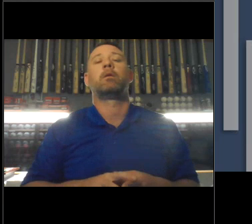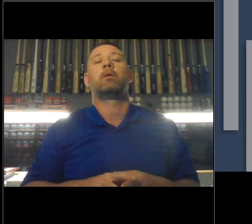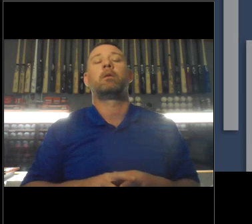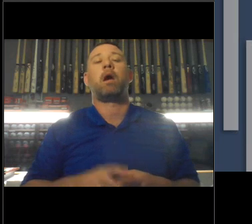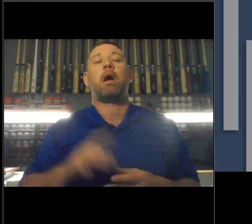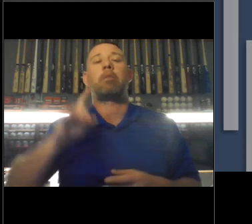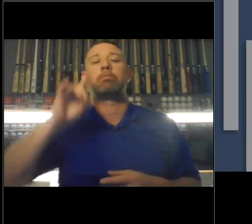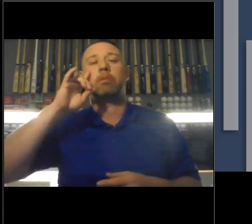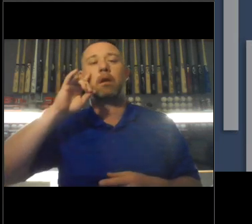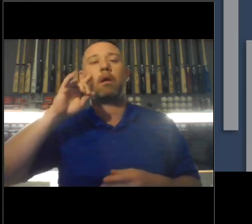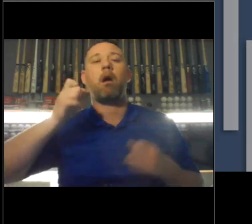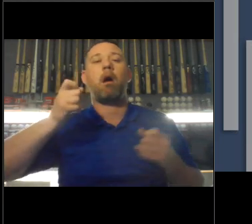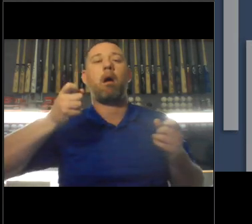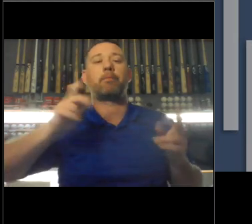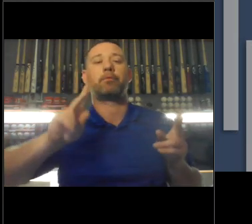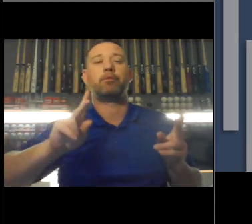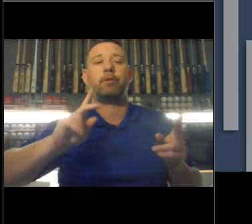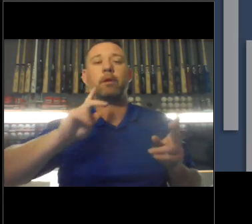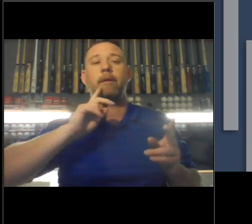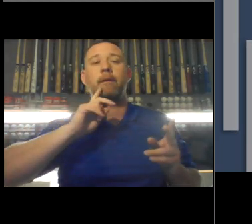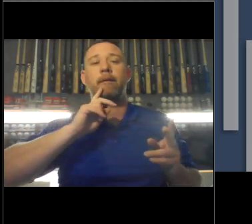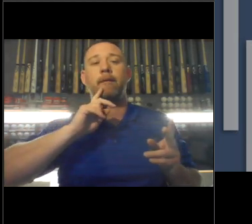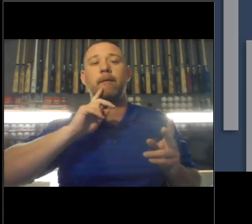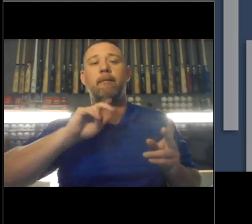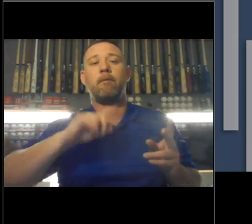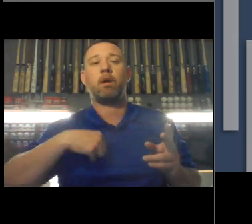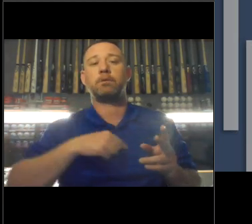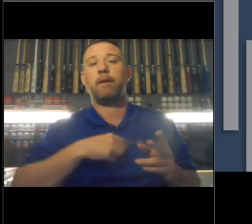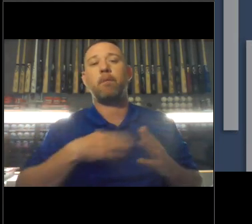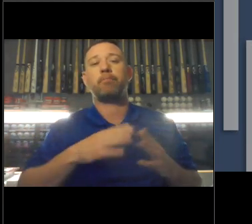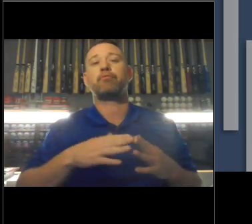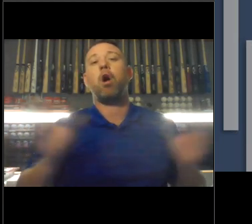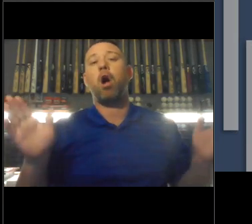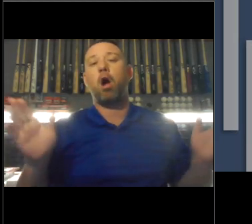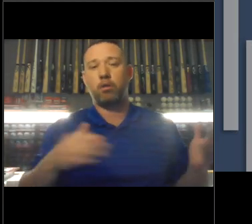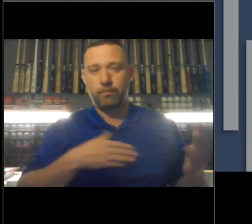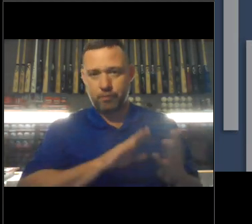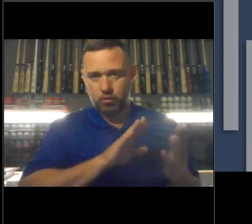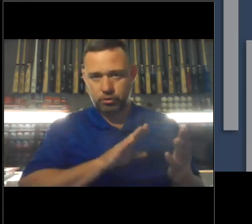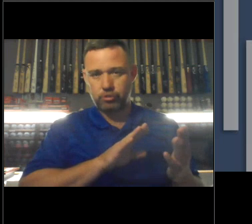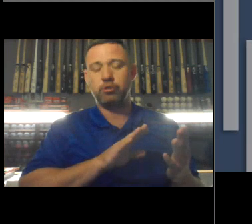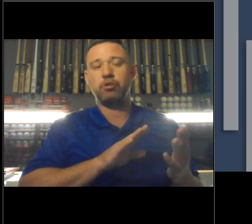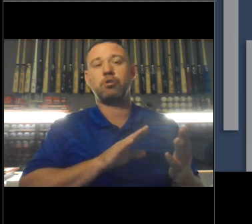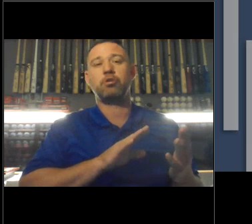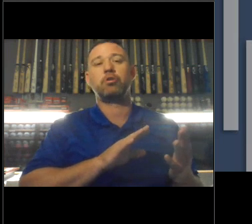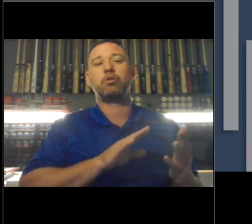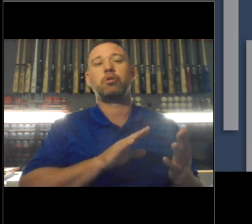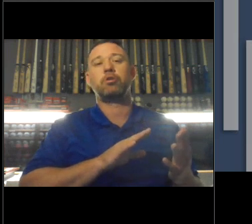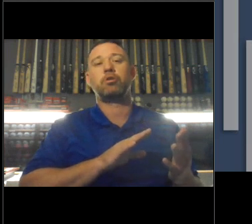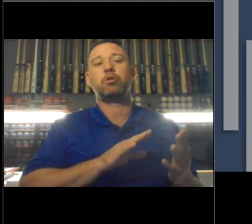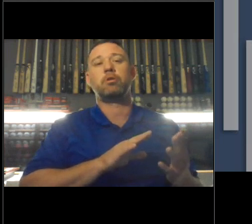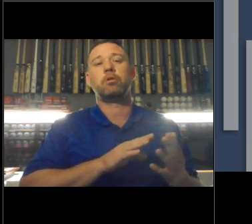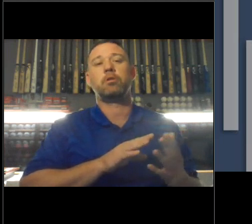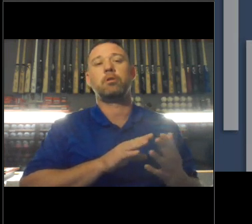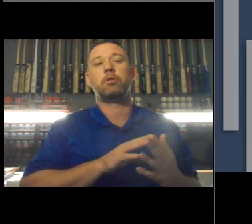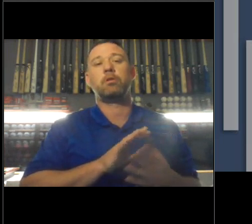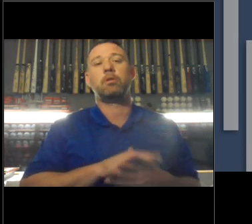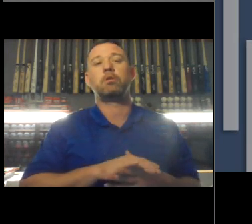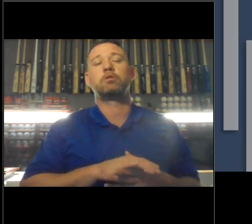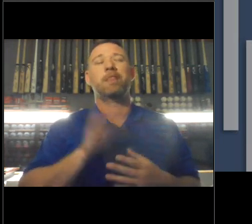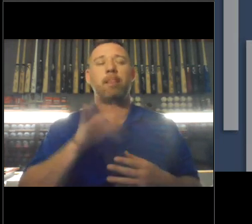I think there's an opportunity for us to have a much more, broader approach. And so, this will be